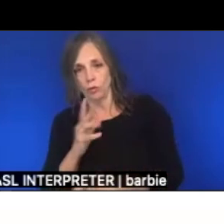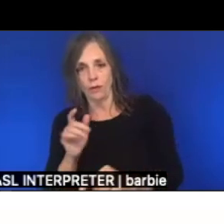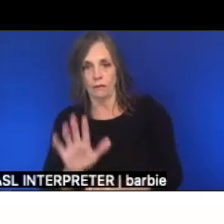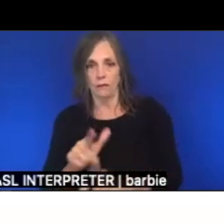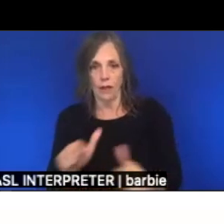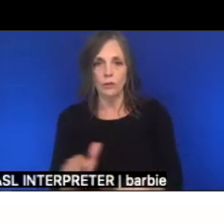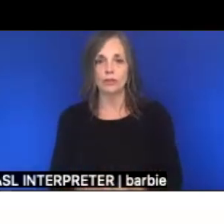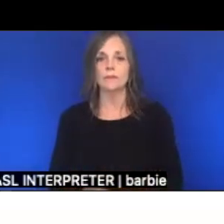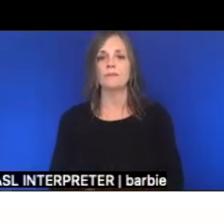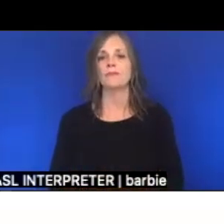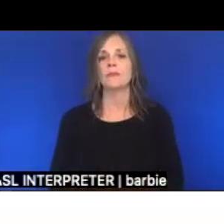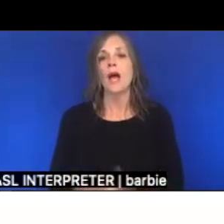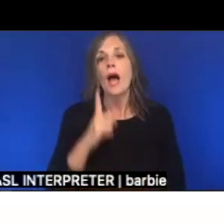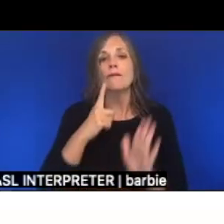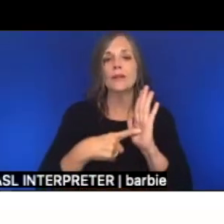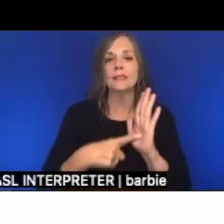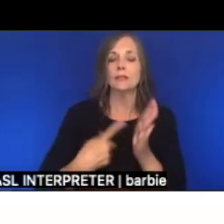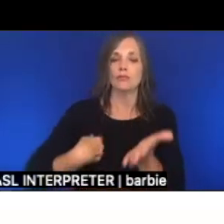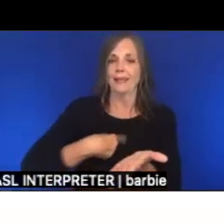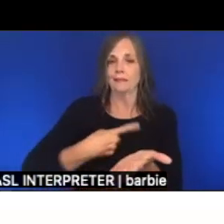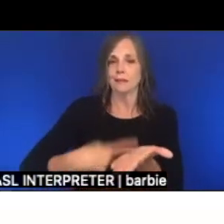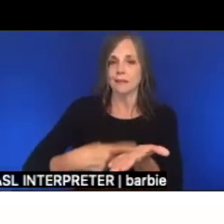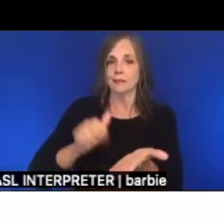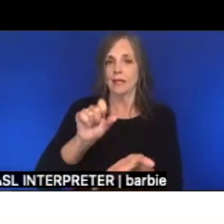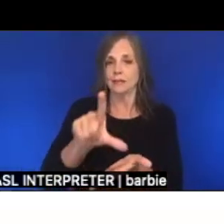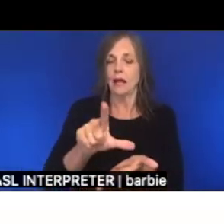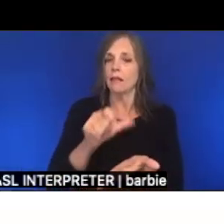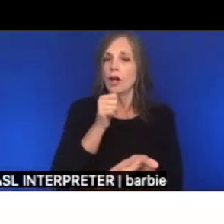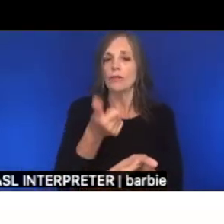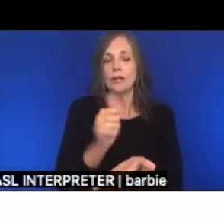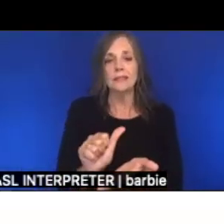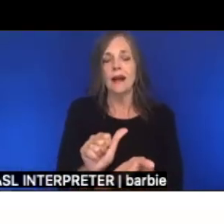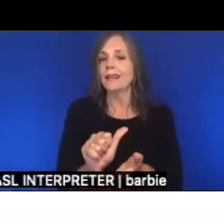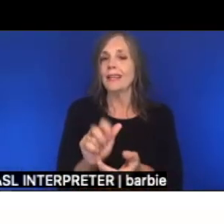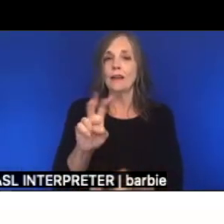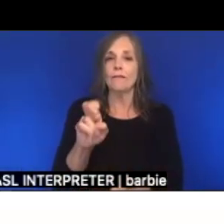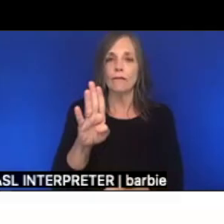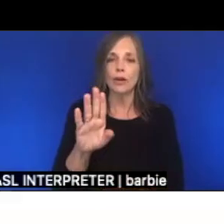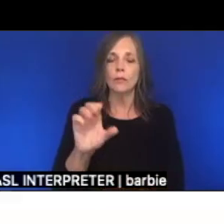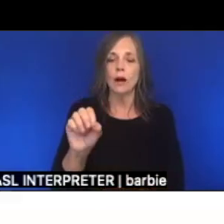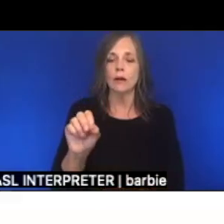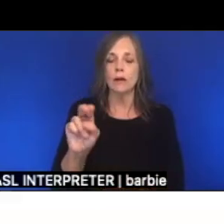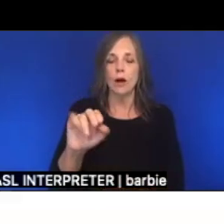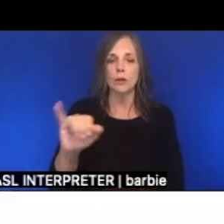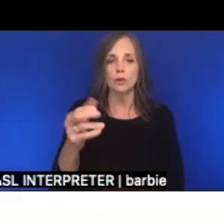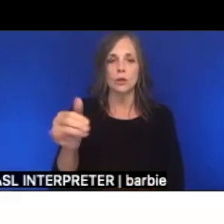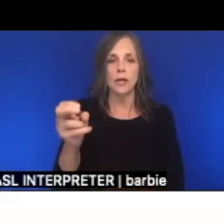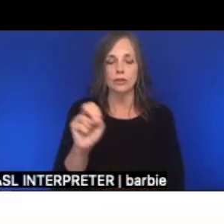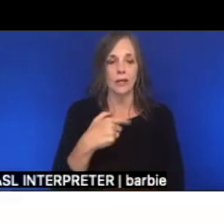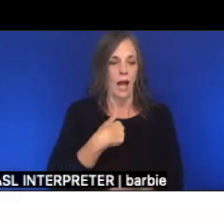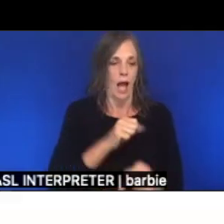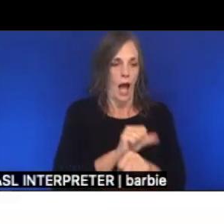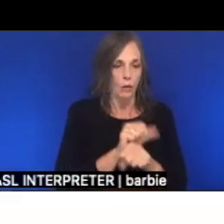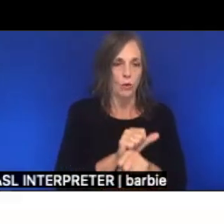want, but for instance, there's no conjugation of the verb. So I work is the same work, or